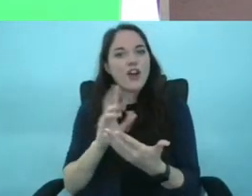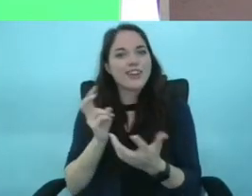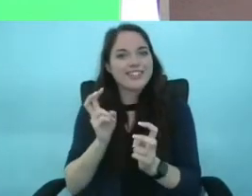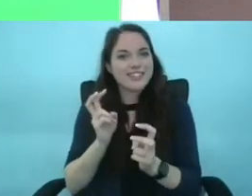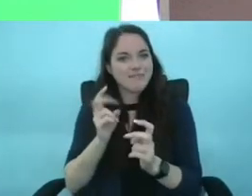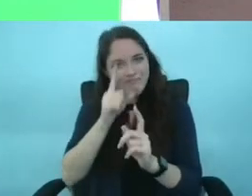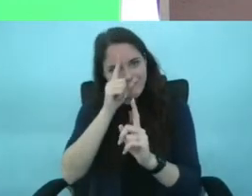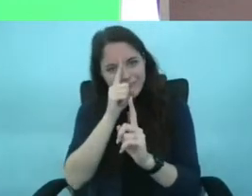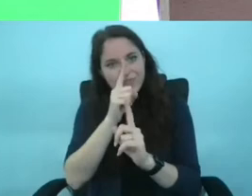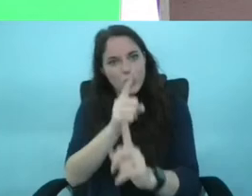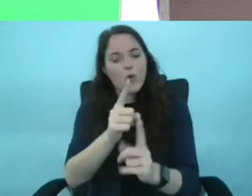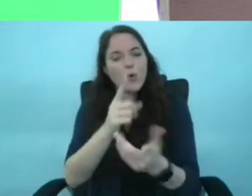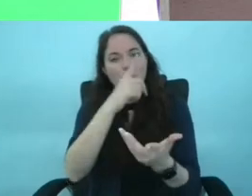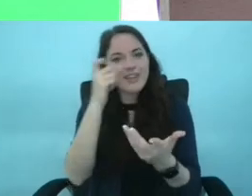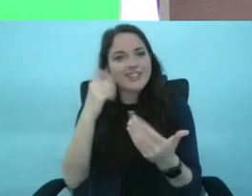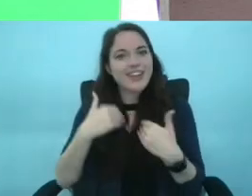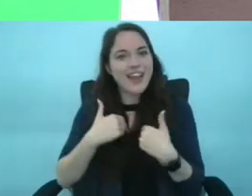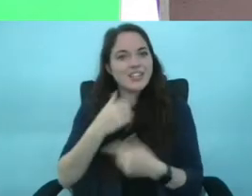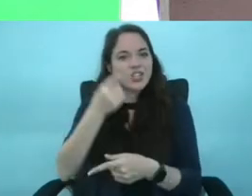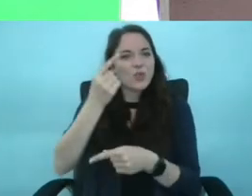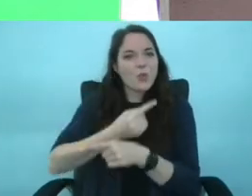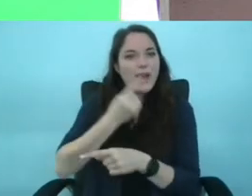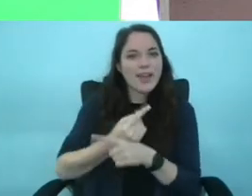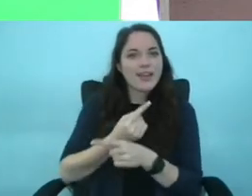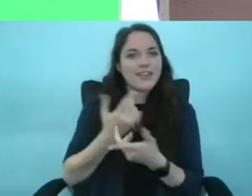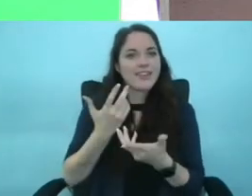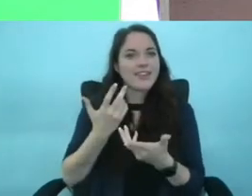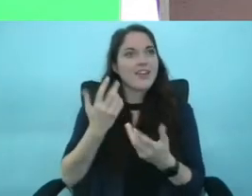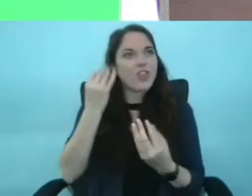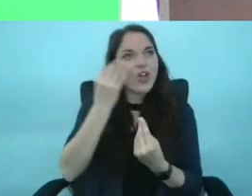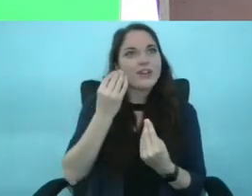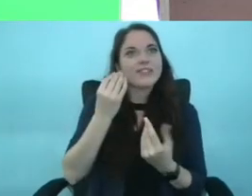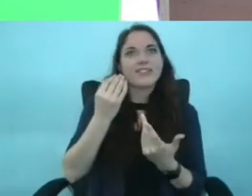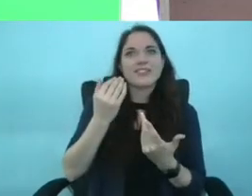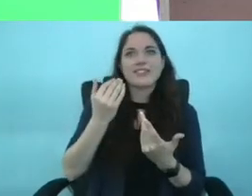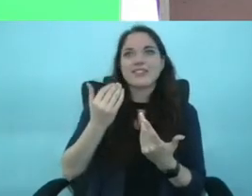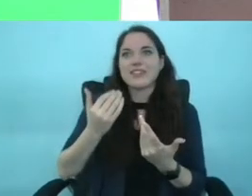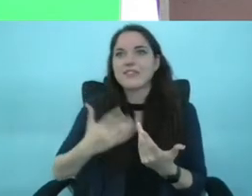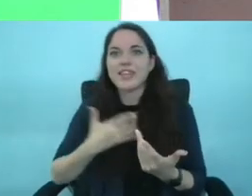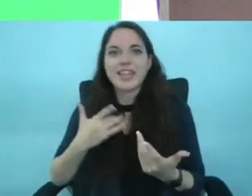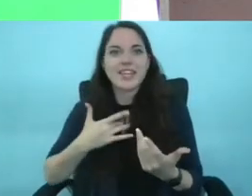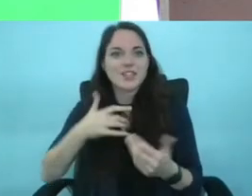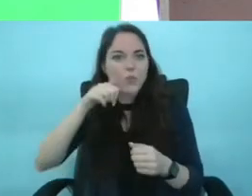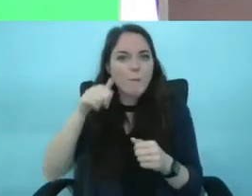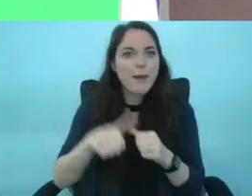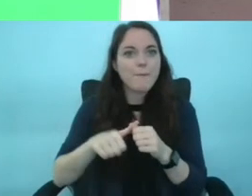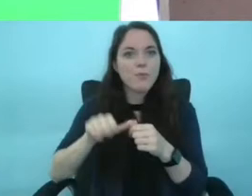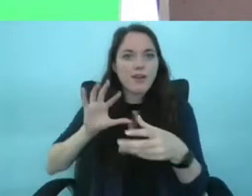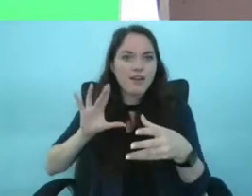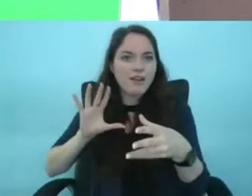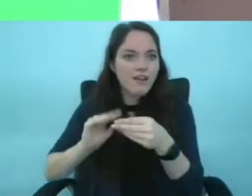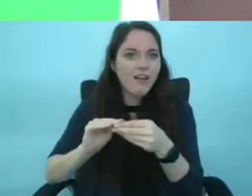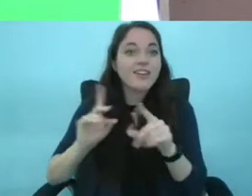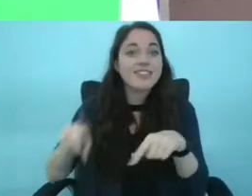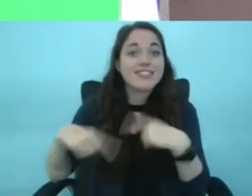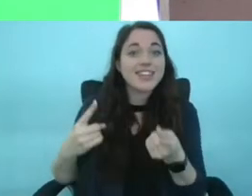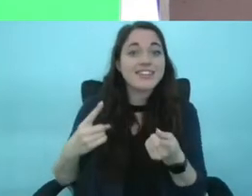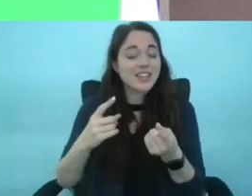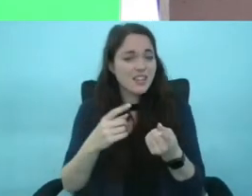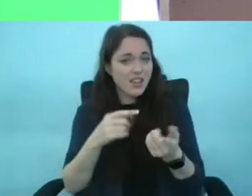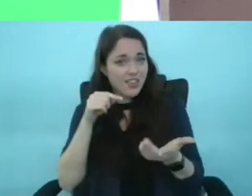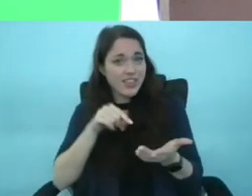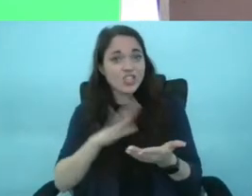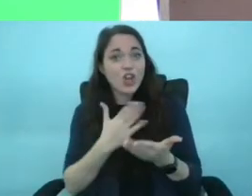up the right mix of thinking, feeling, and remembering. And it suggests that people should be joyful